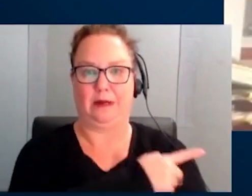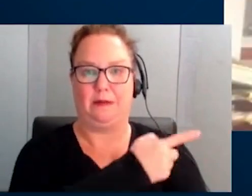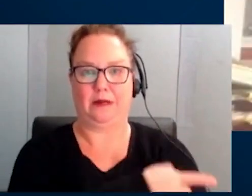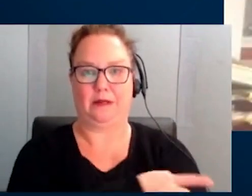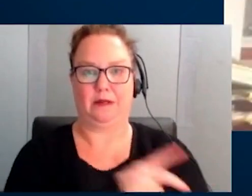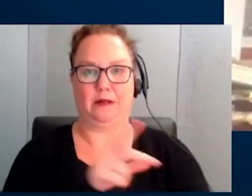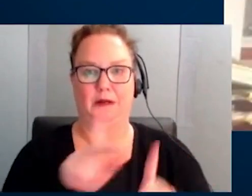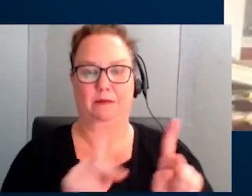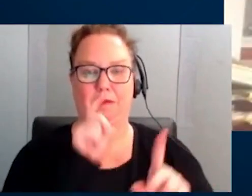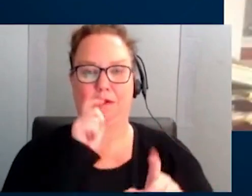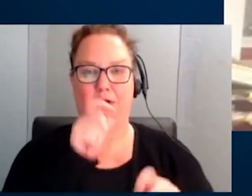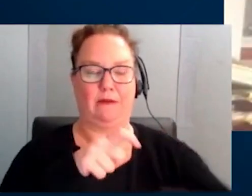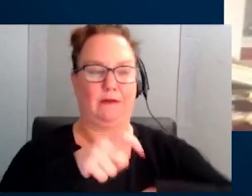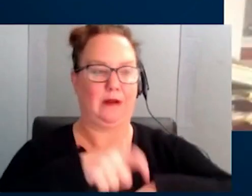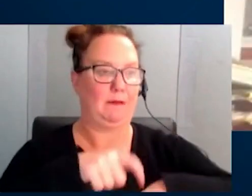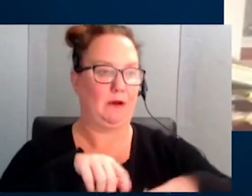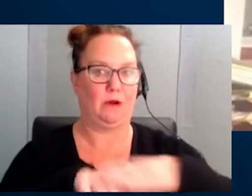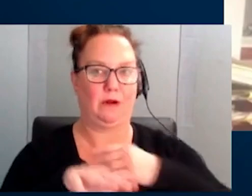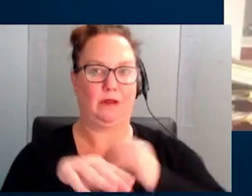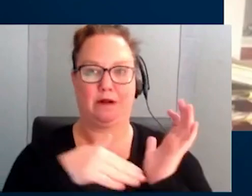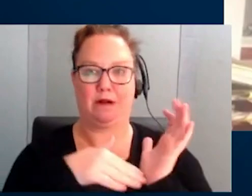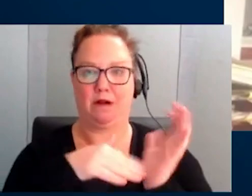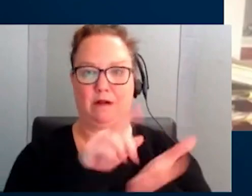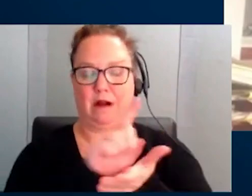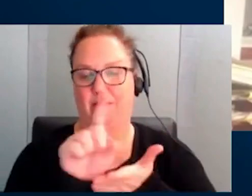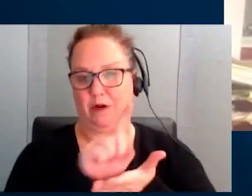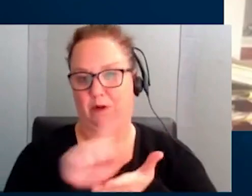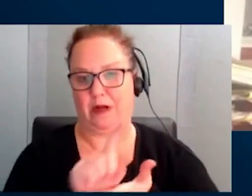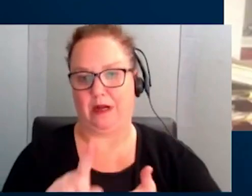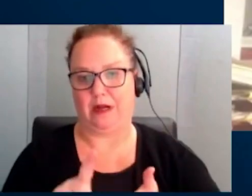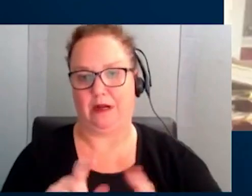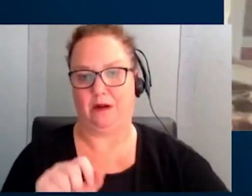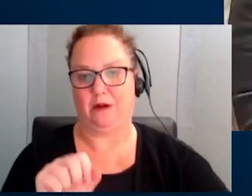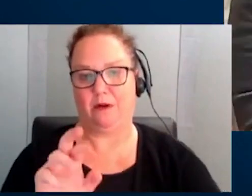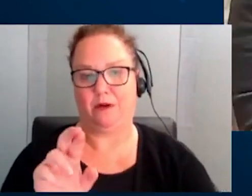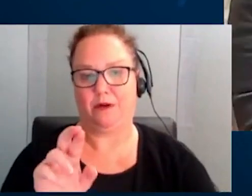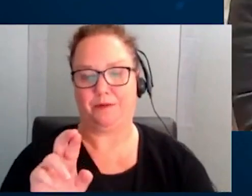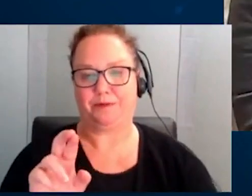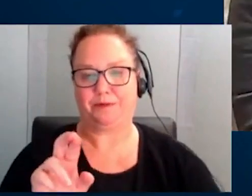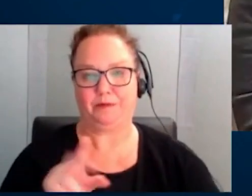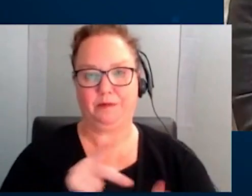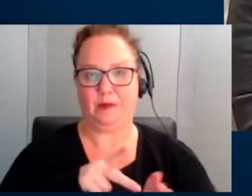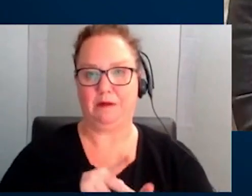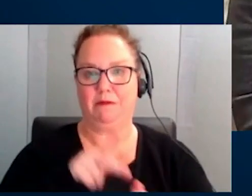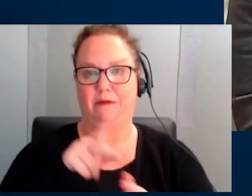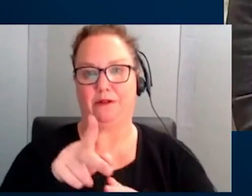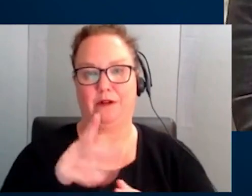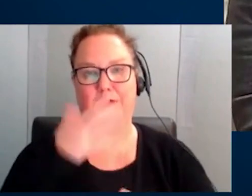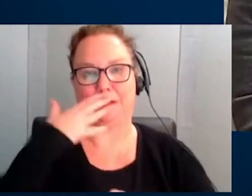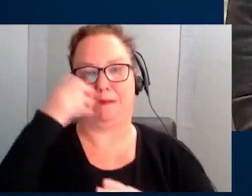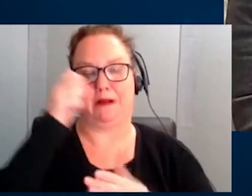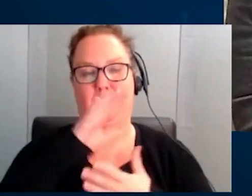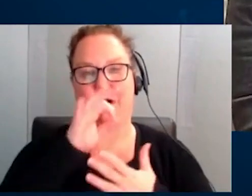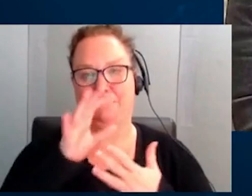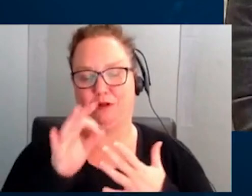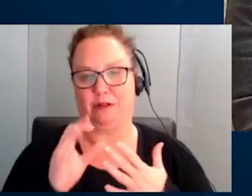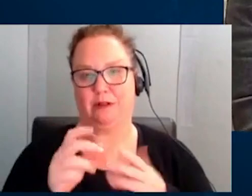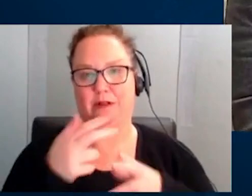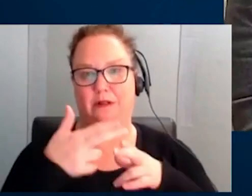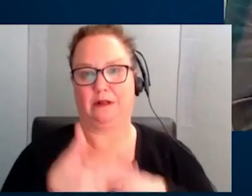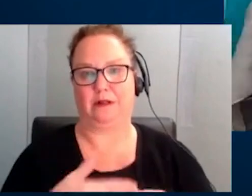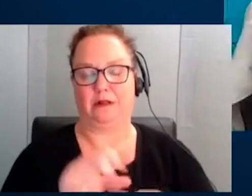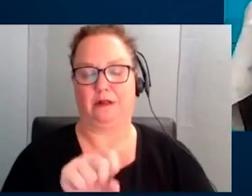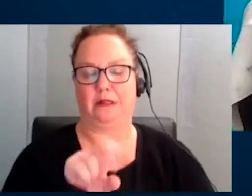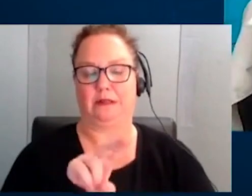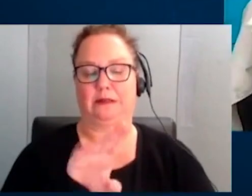the doctor every week or something like that, or professionals, it's a better option, I think. It's called Sublocade,